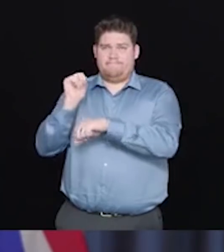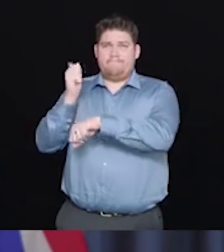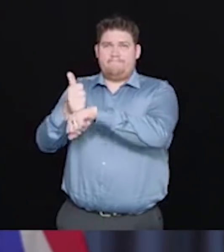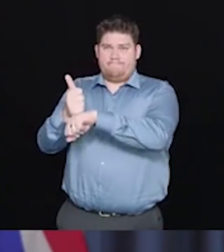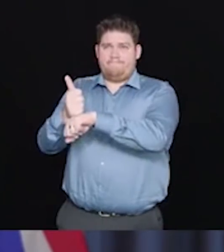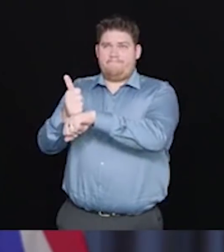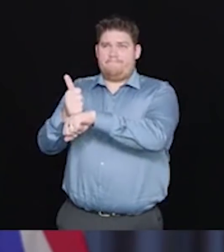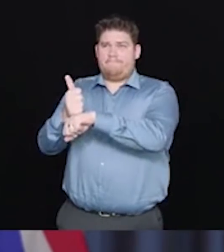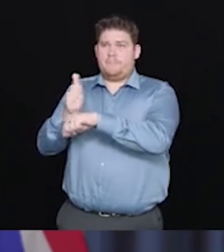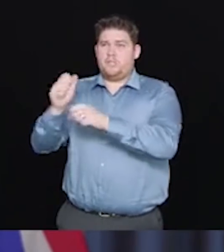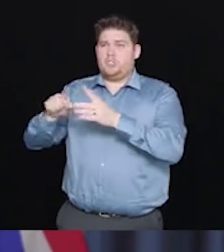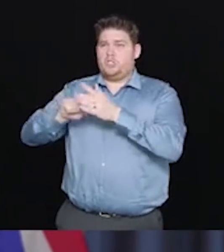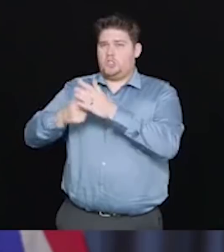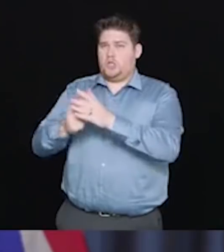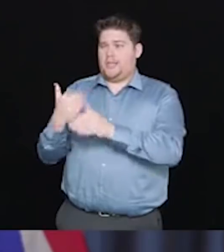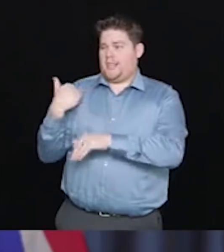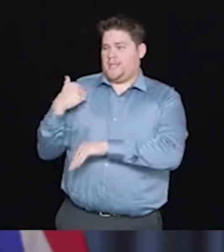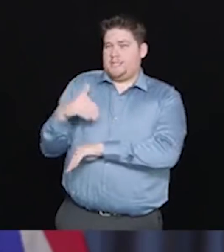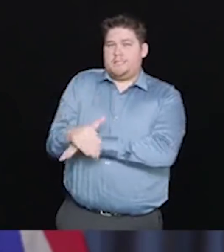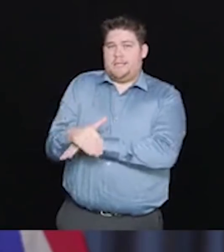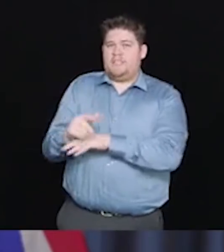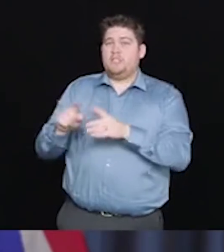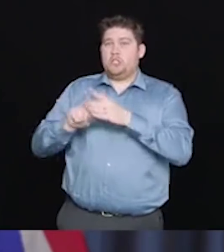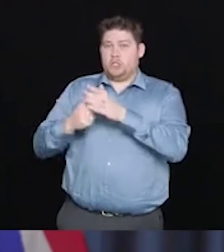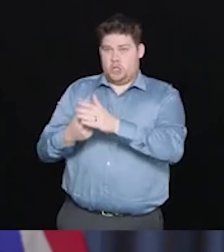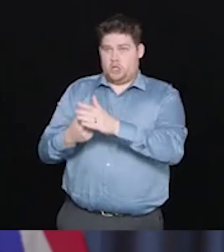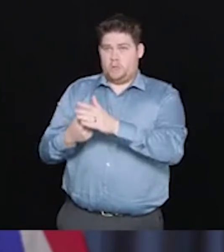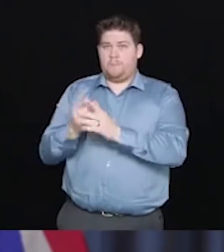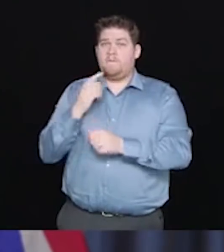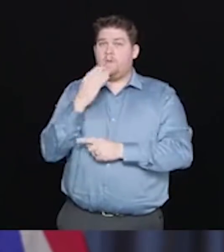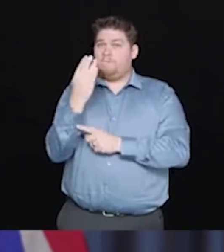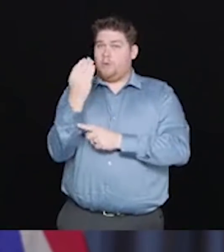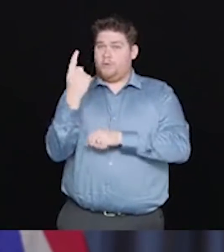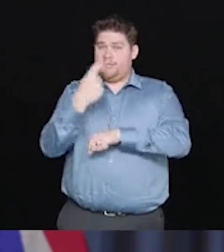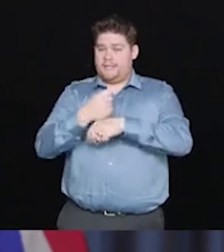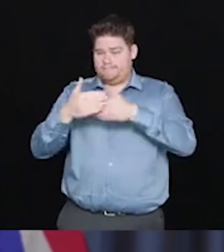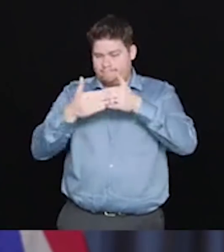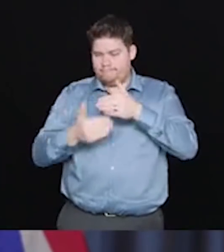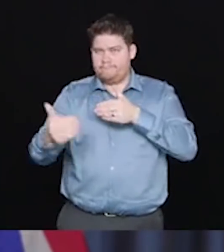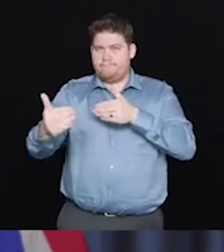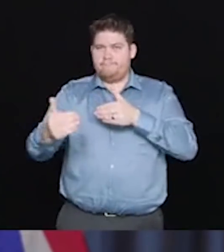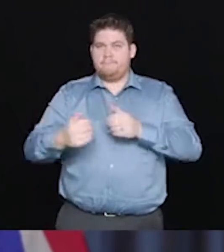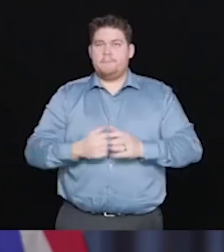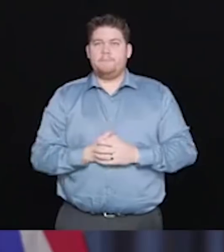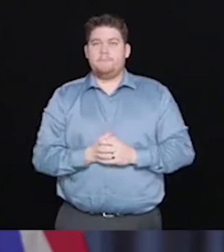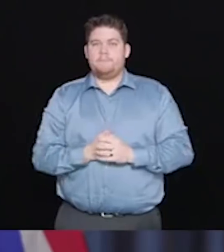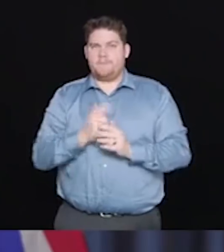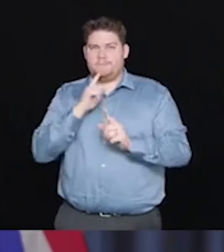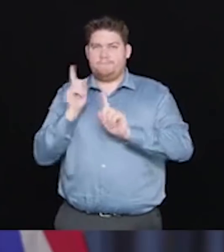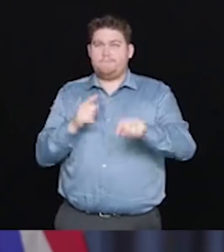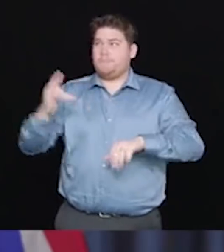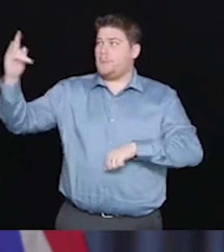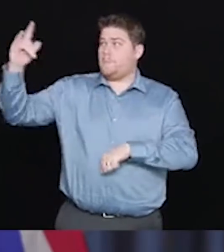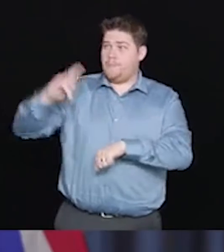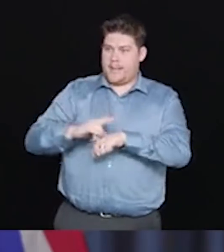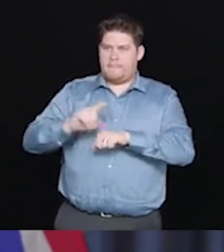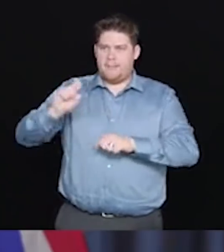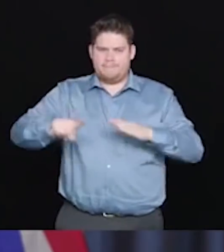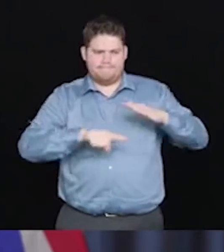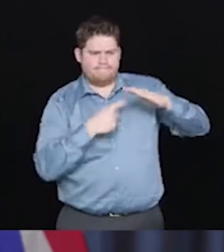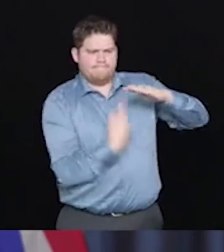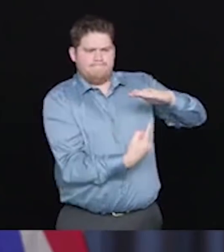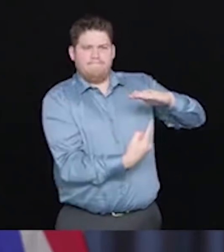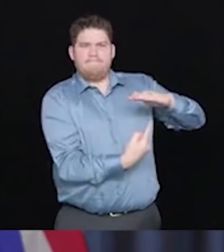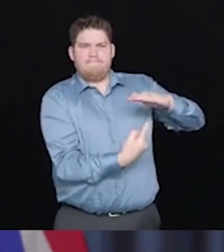are and will be working with them to ensure that we can align our enforcement of these orders if needed. And I think